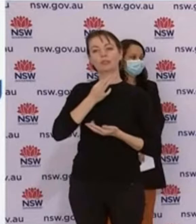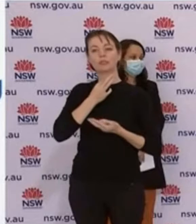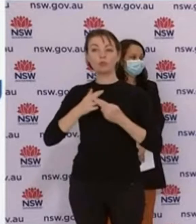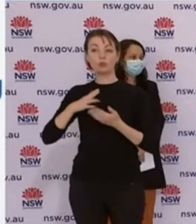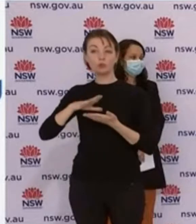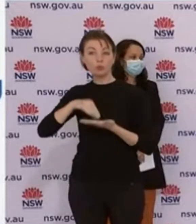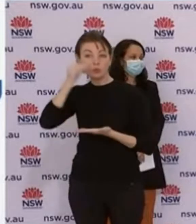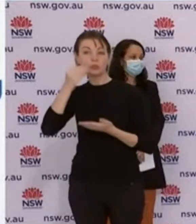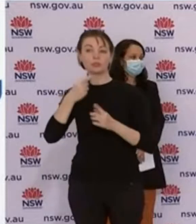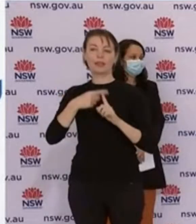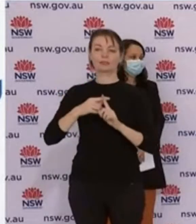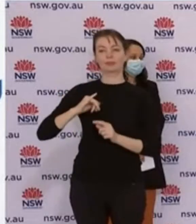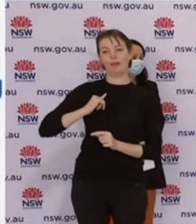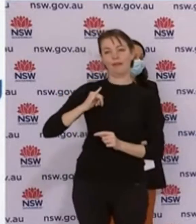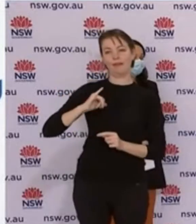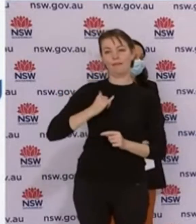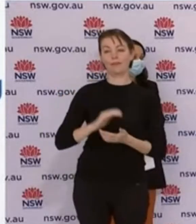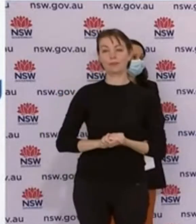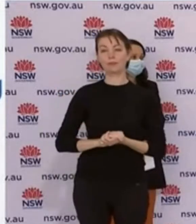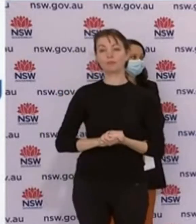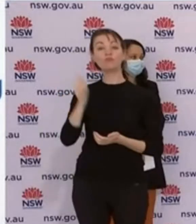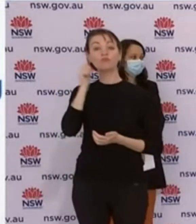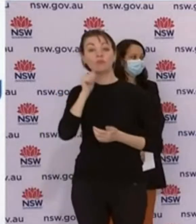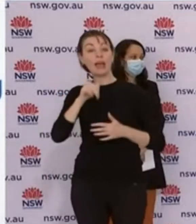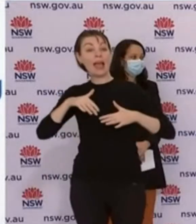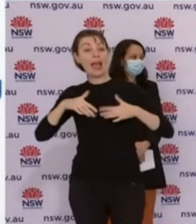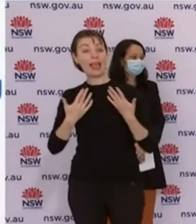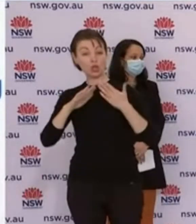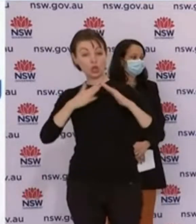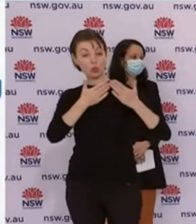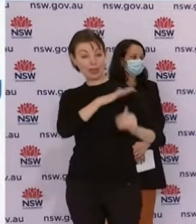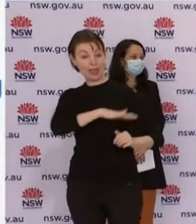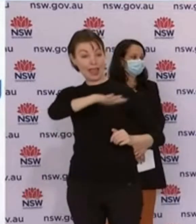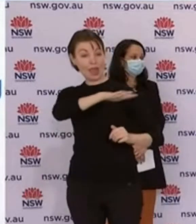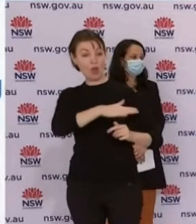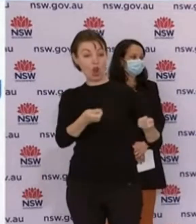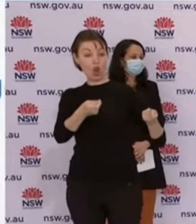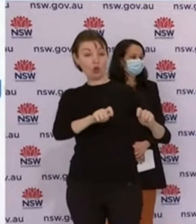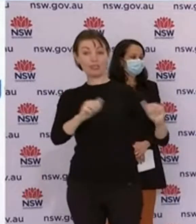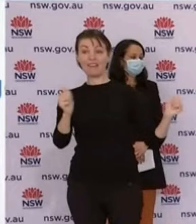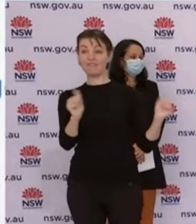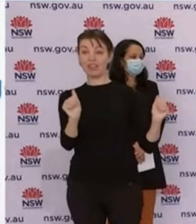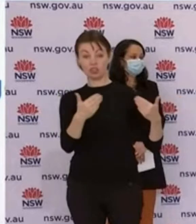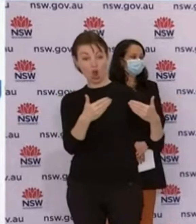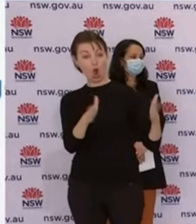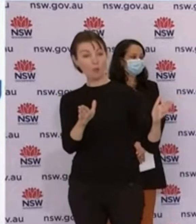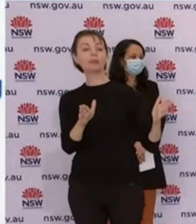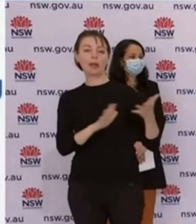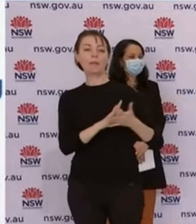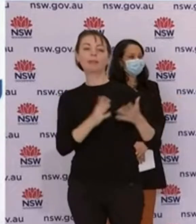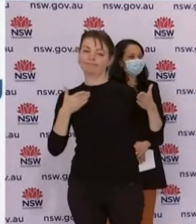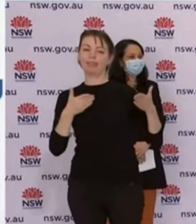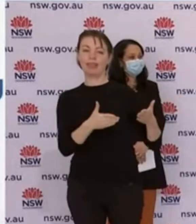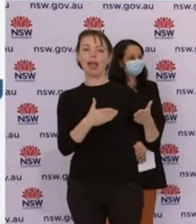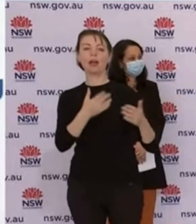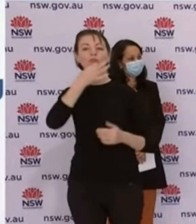staff. As the Premier also said, if any communities come out of stay-at-home orders prior to that date, we will of course be able to see our students return to